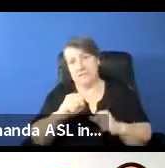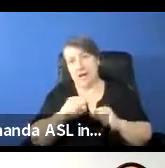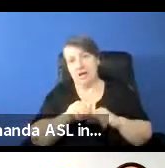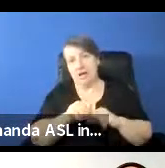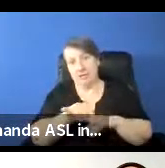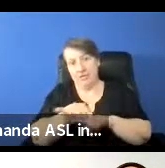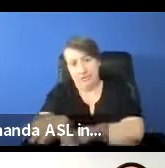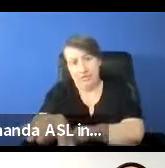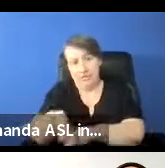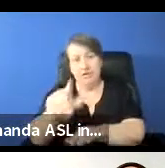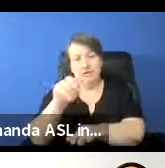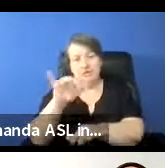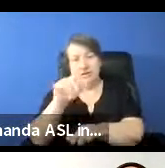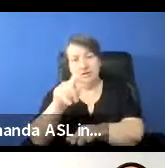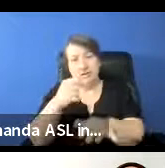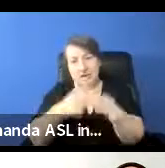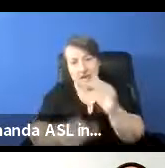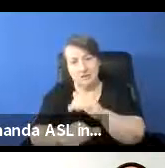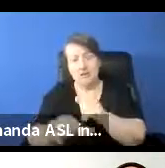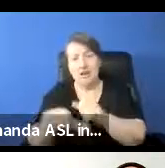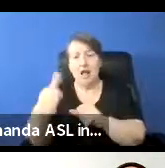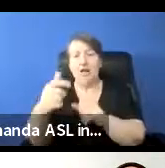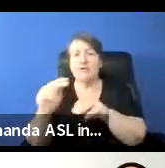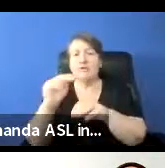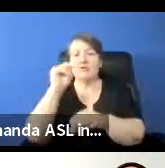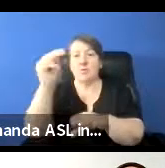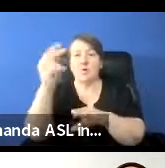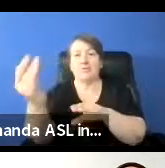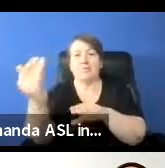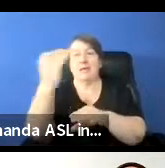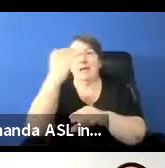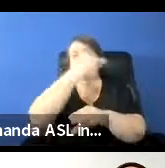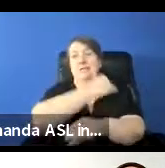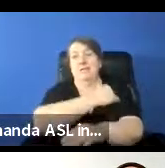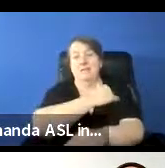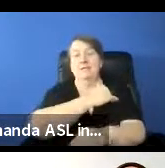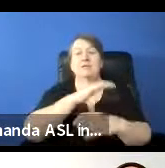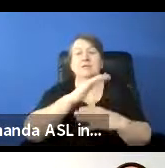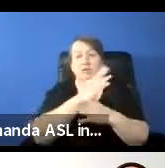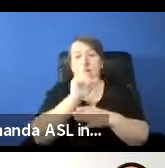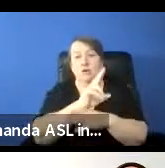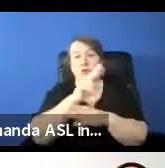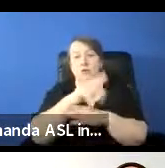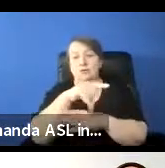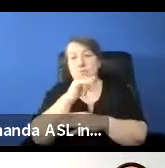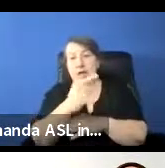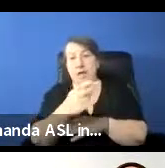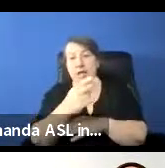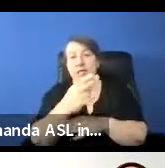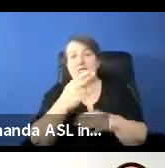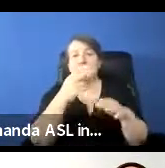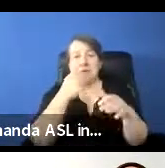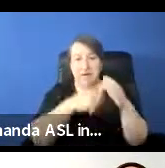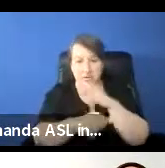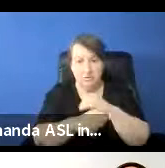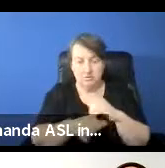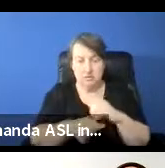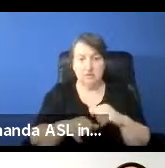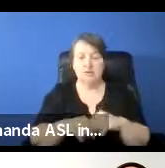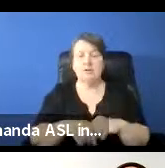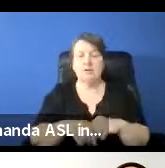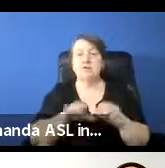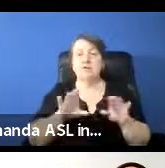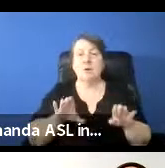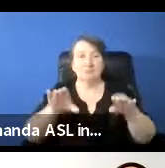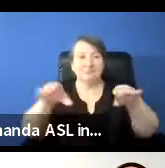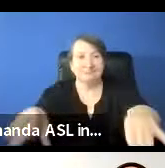and transit underneath, and one carrying northbound traffic and the shared use path underneath. what